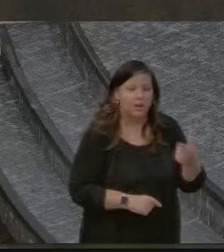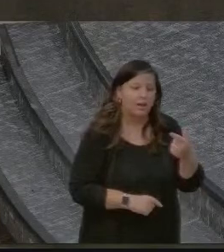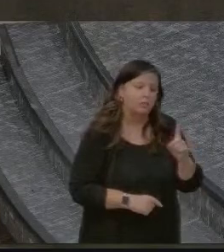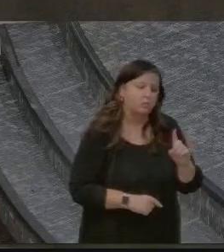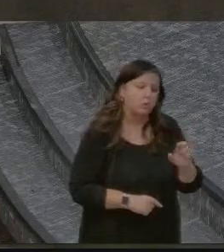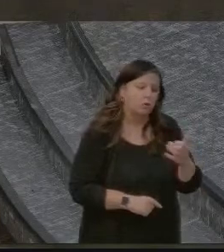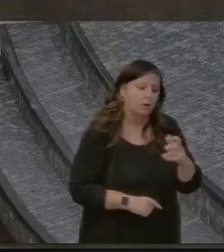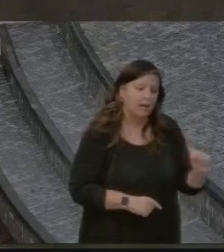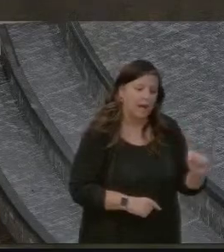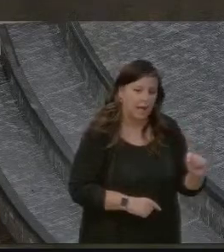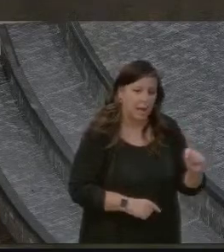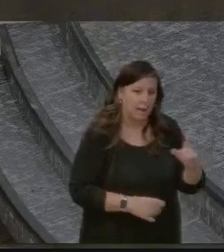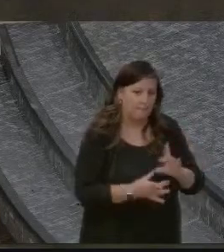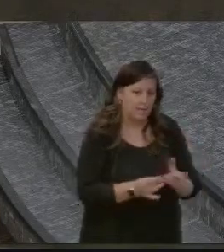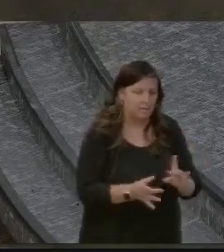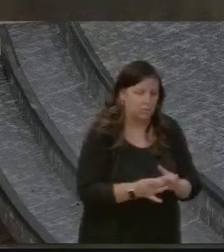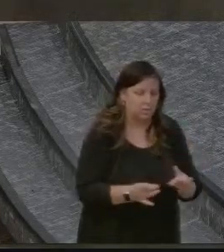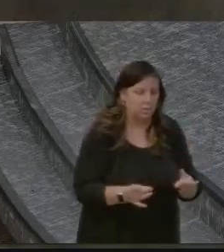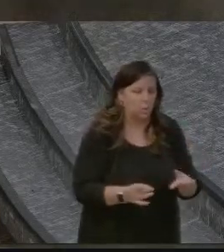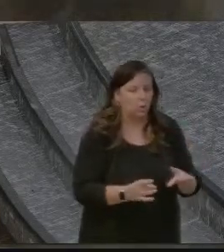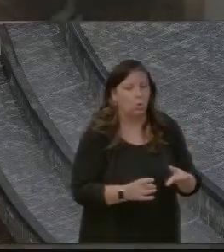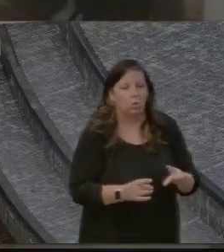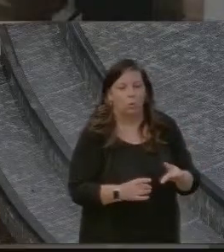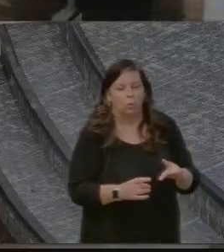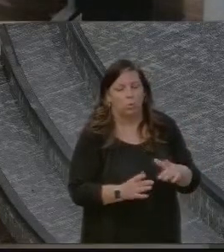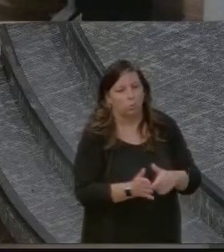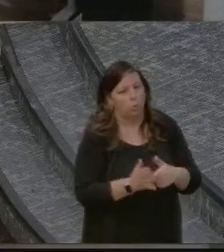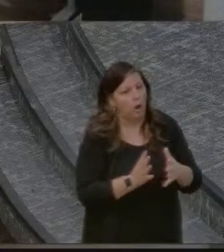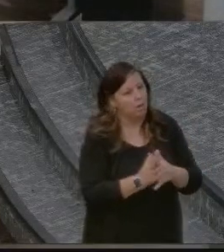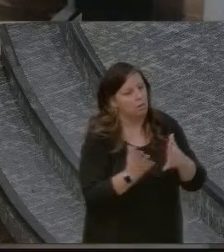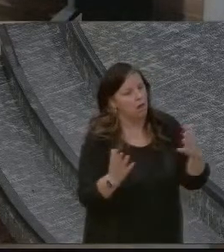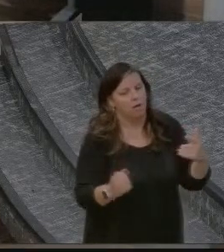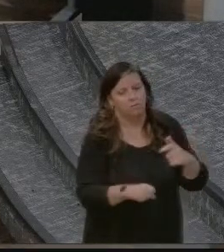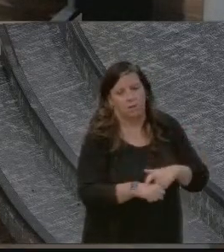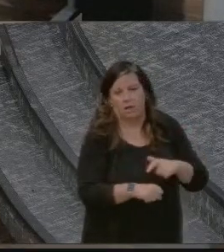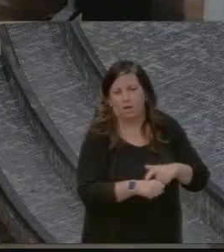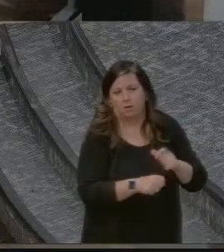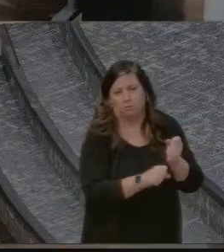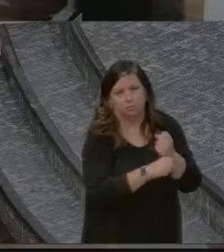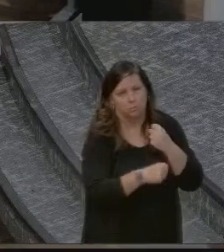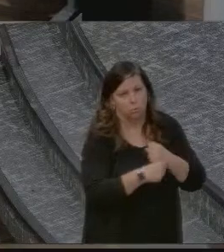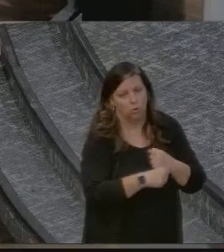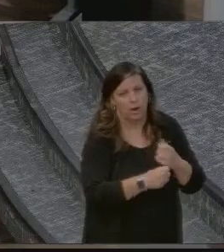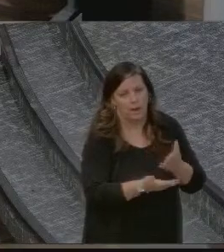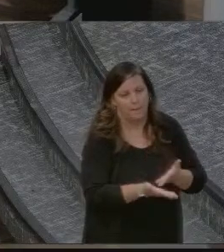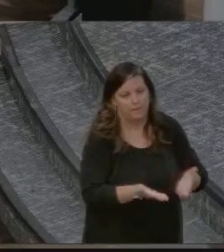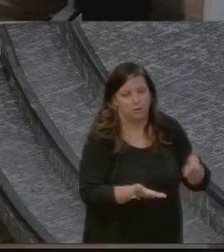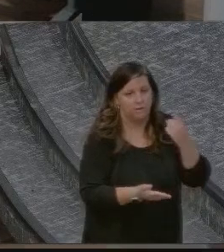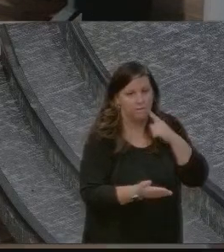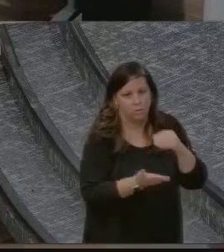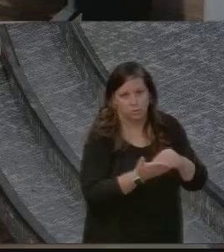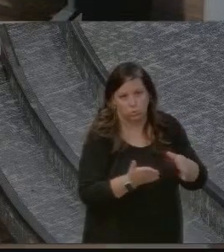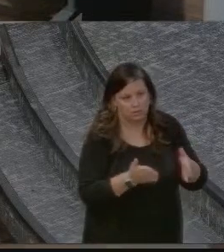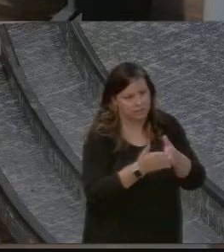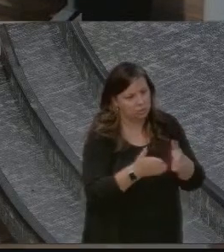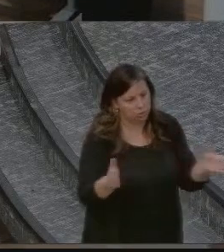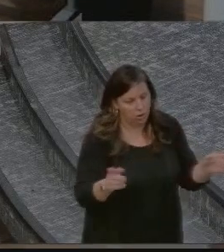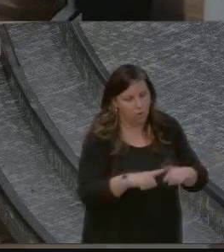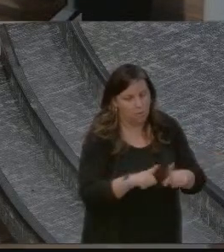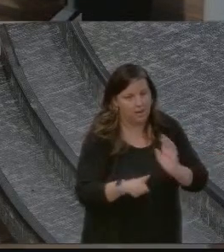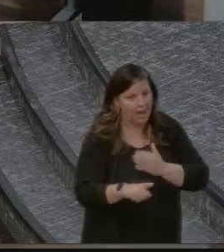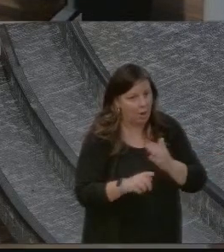very, very time-consuming to create materials for students in general, but our special education